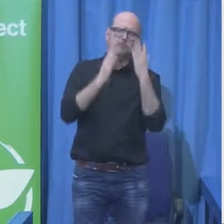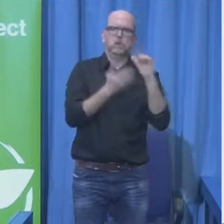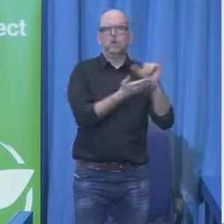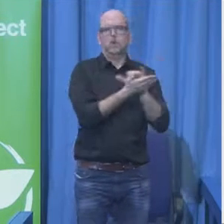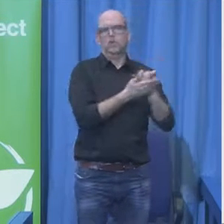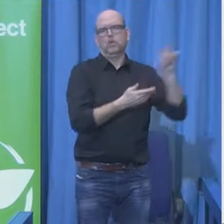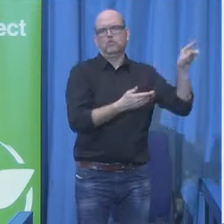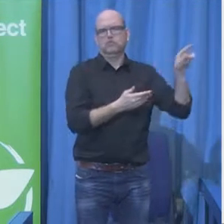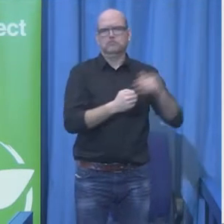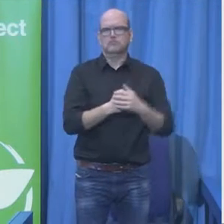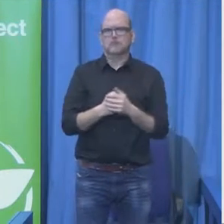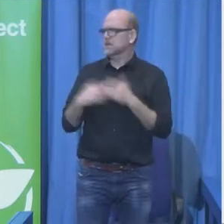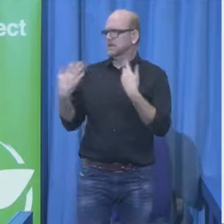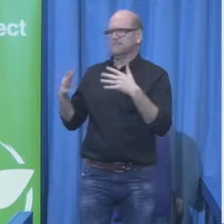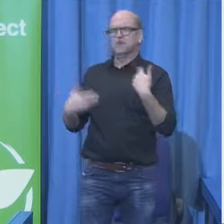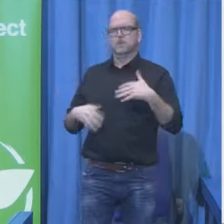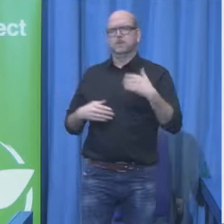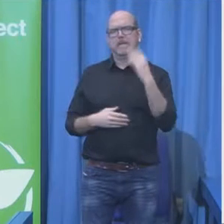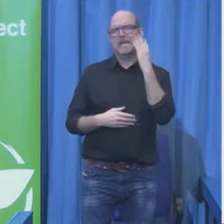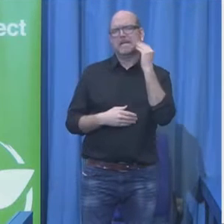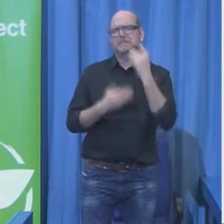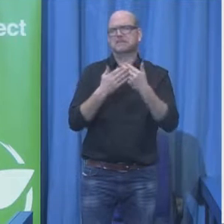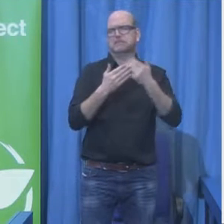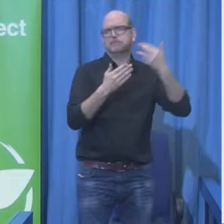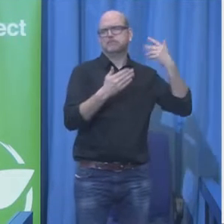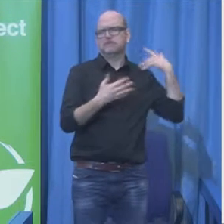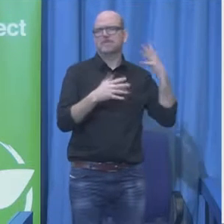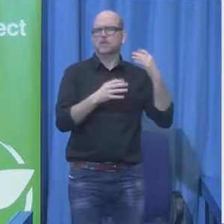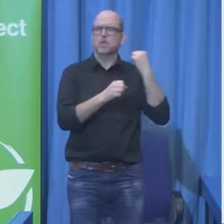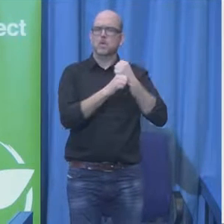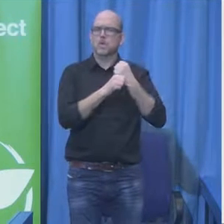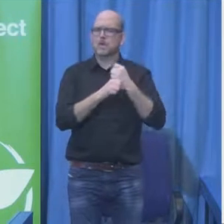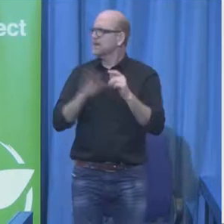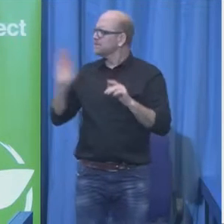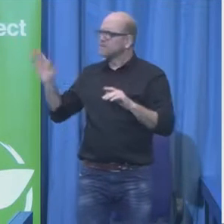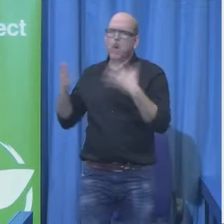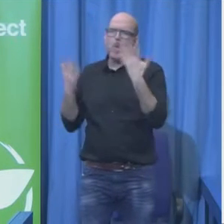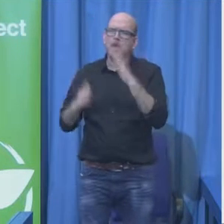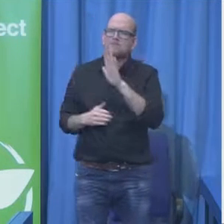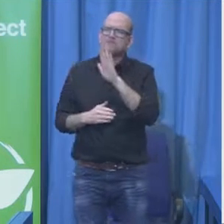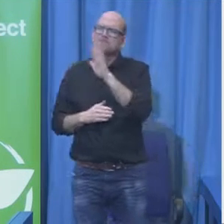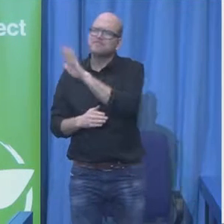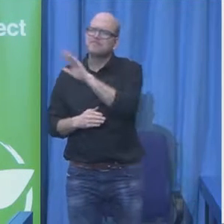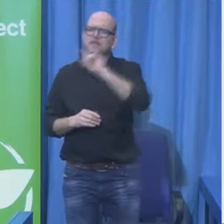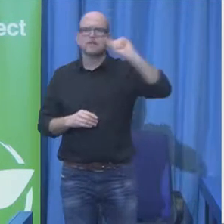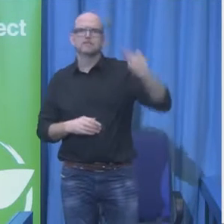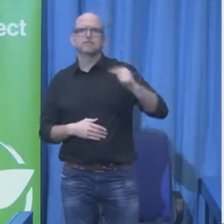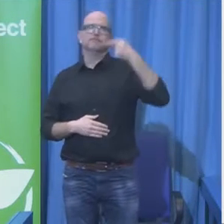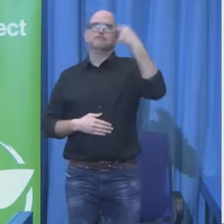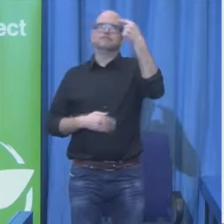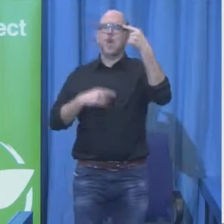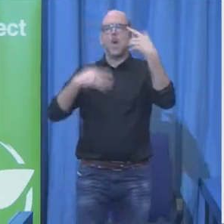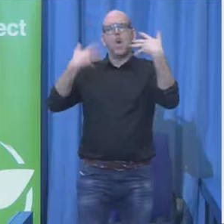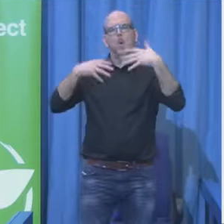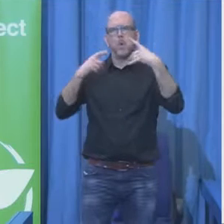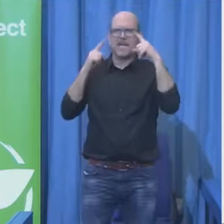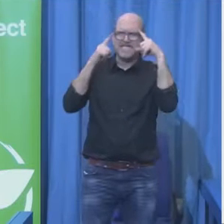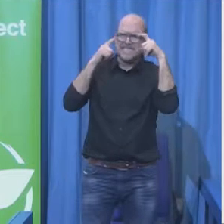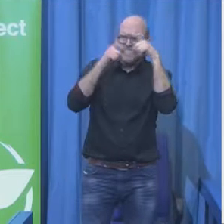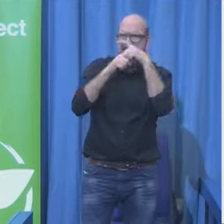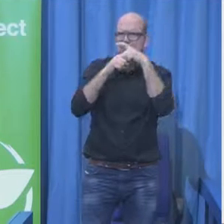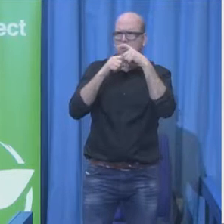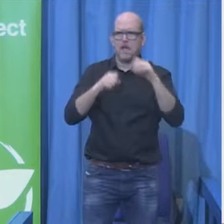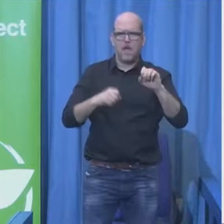and beyond, what would be for you the main challenges that people with disabilities, in particular in Africa, have to find a job,